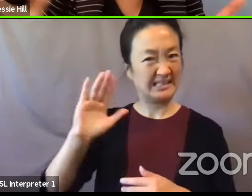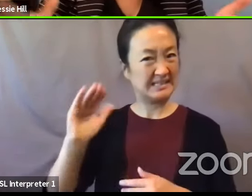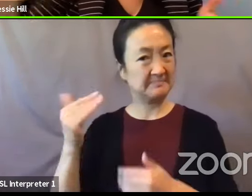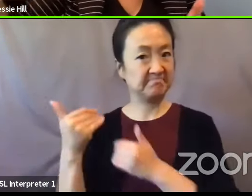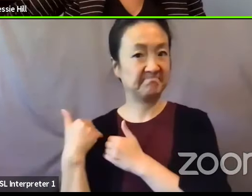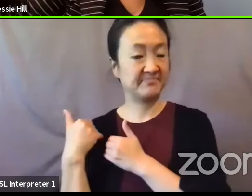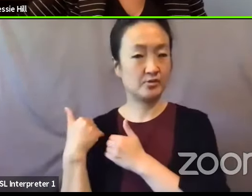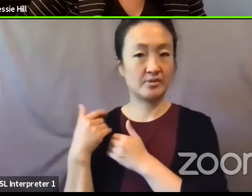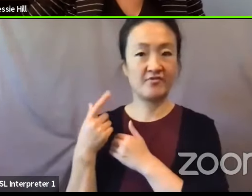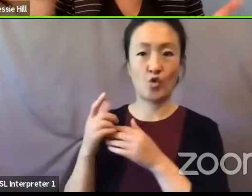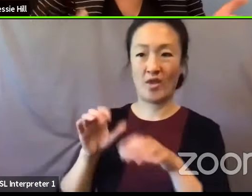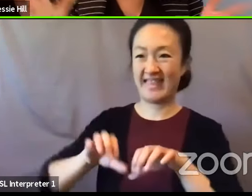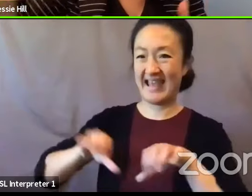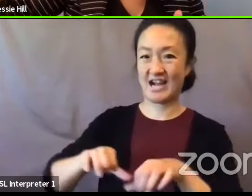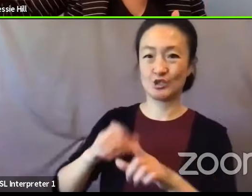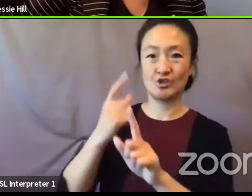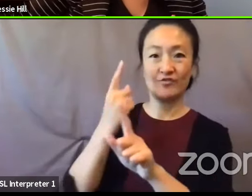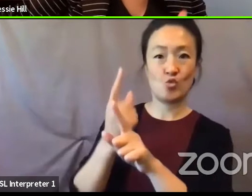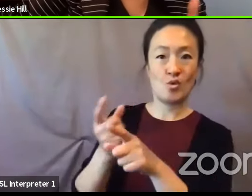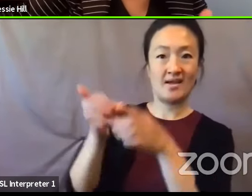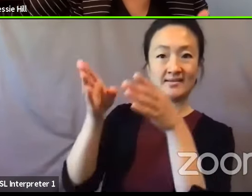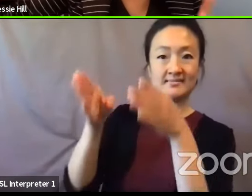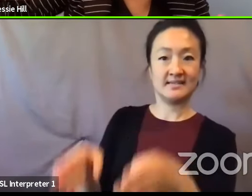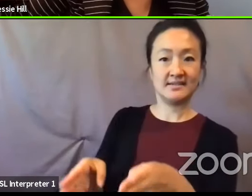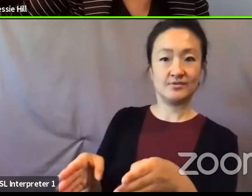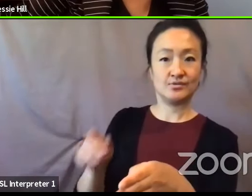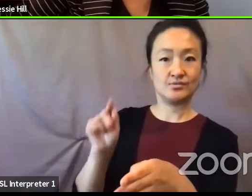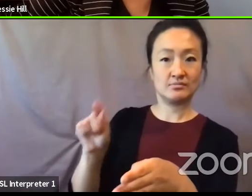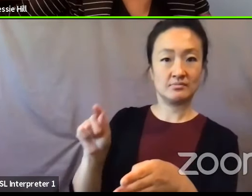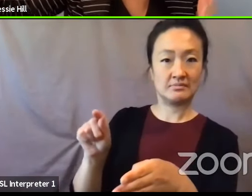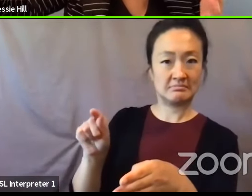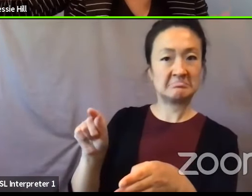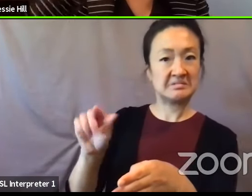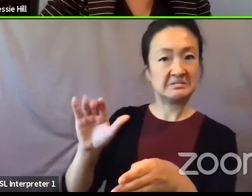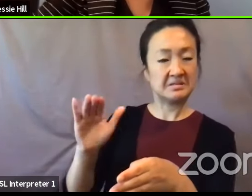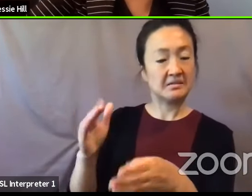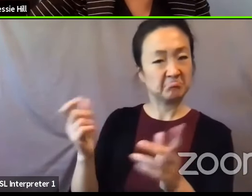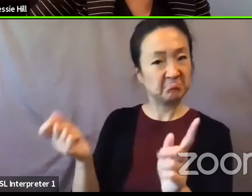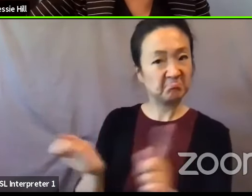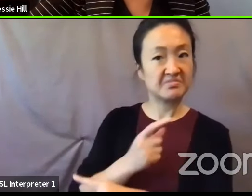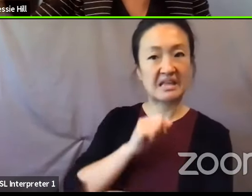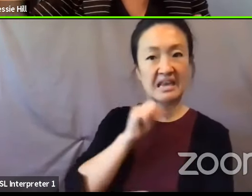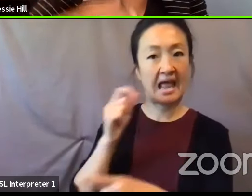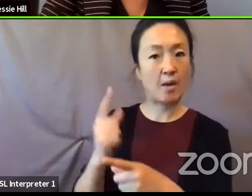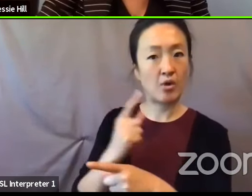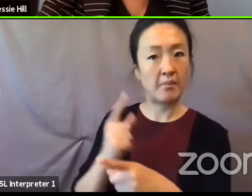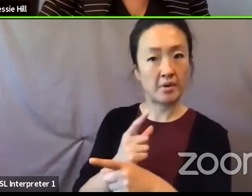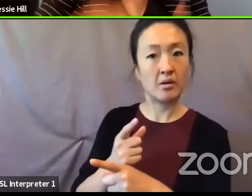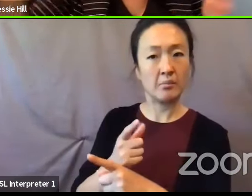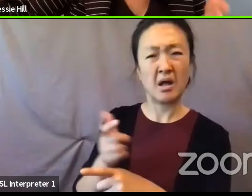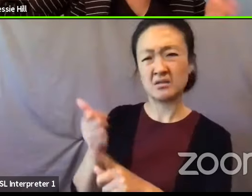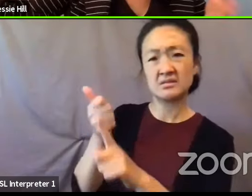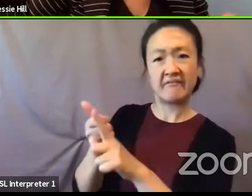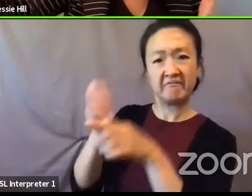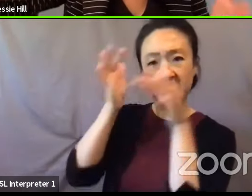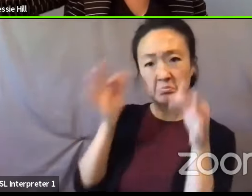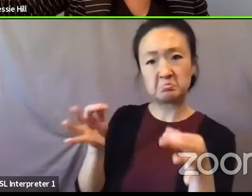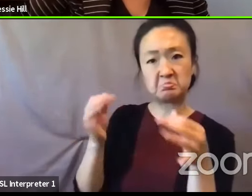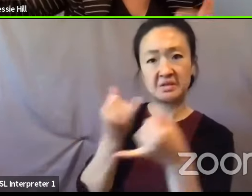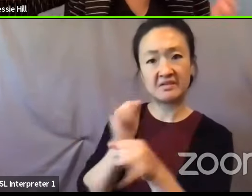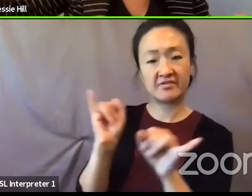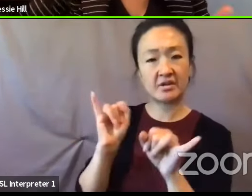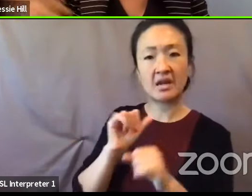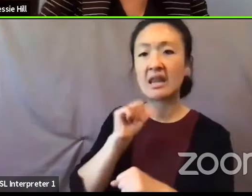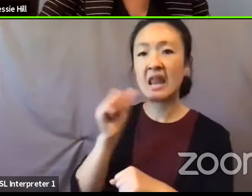one individual who kind of, you know, does something improper, but presumably on their own without being told to